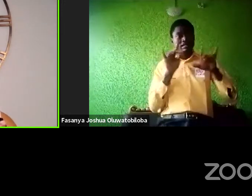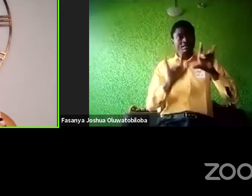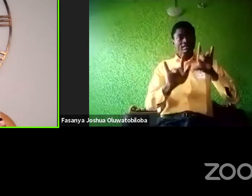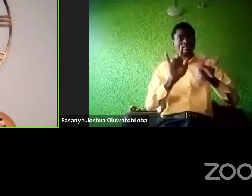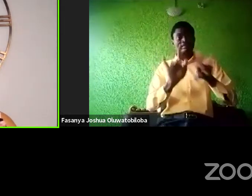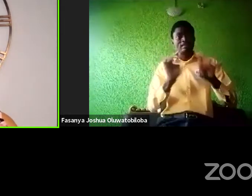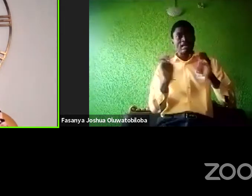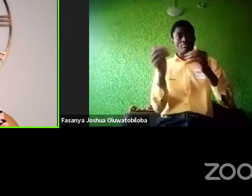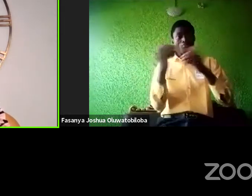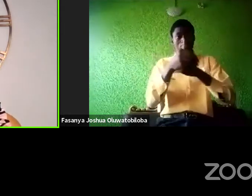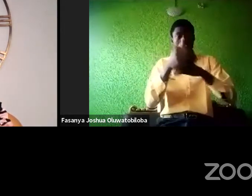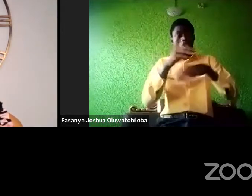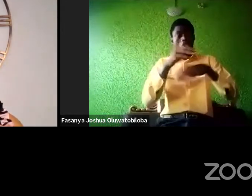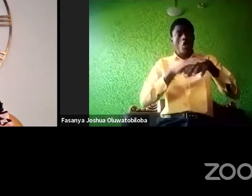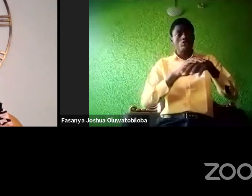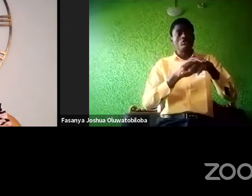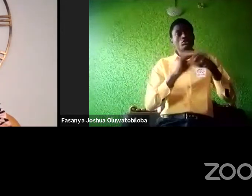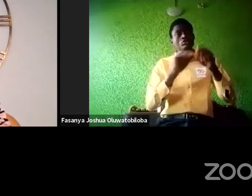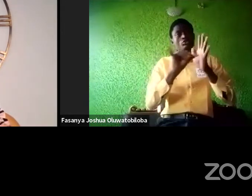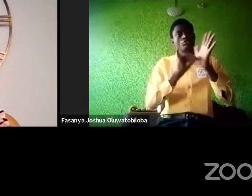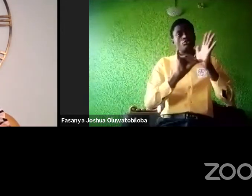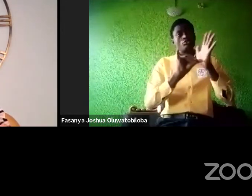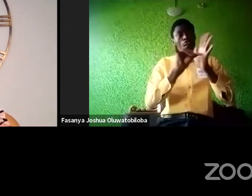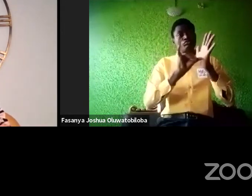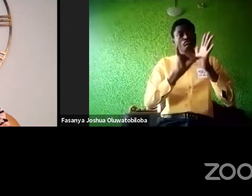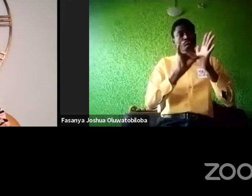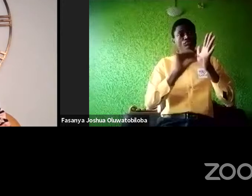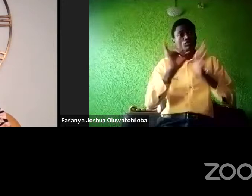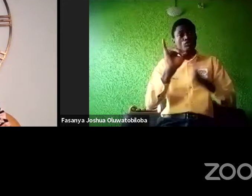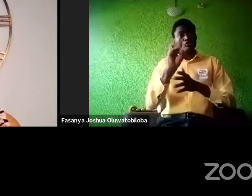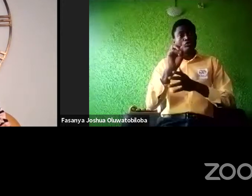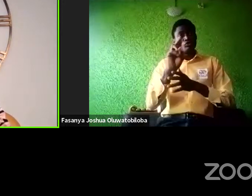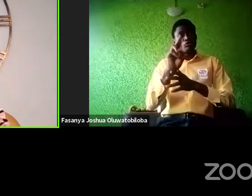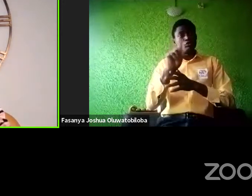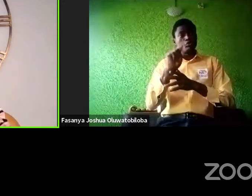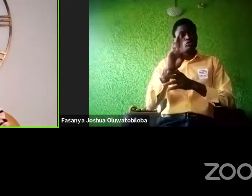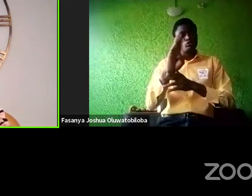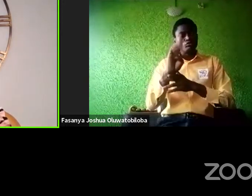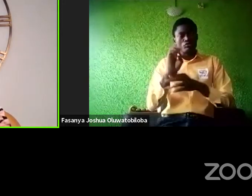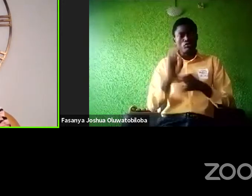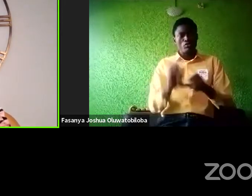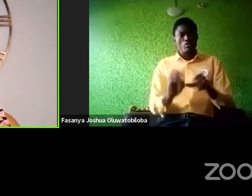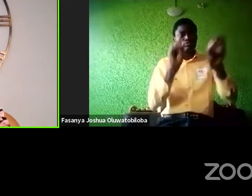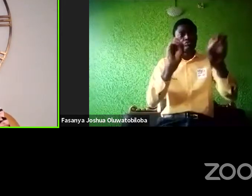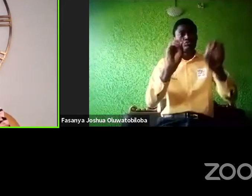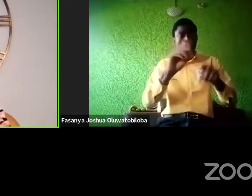you have. You can ask your questions. When you ask your questions, we will be ready. We'll be able to,